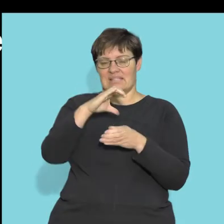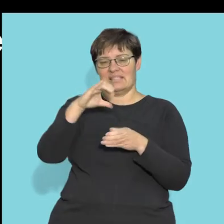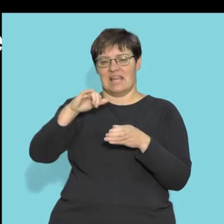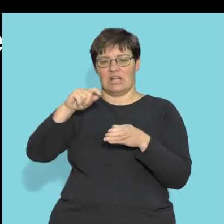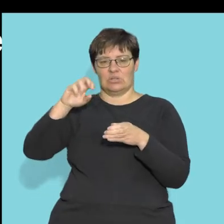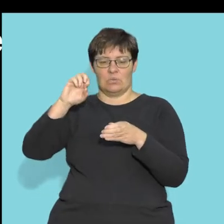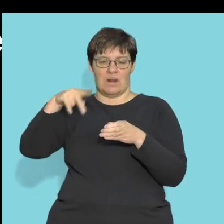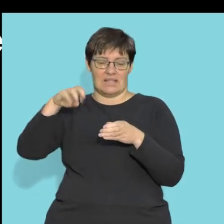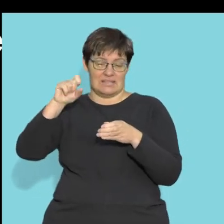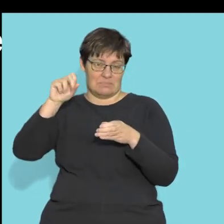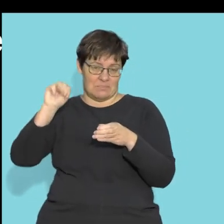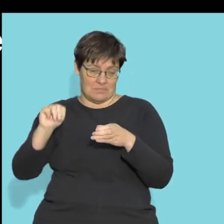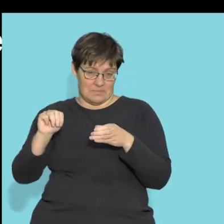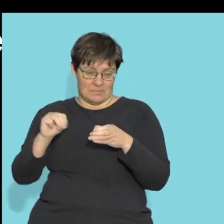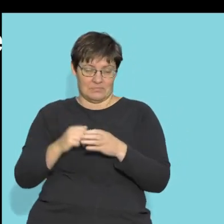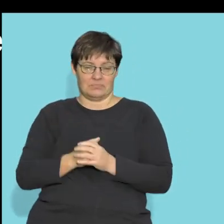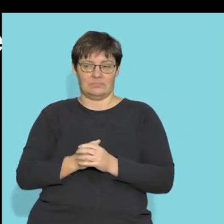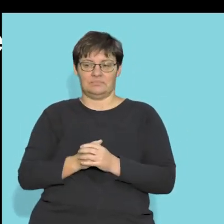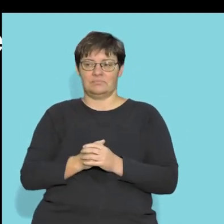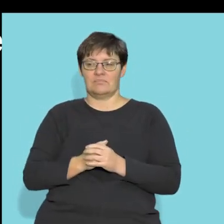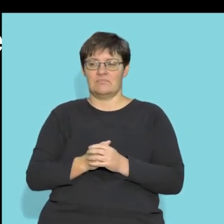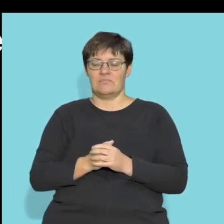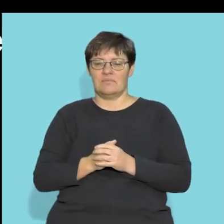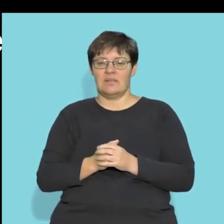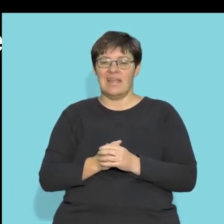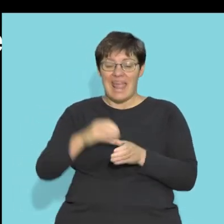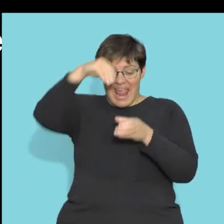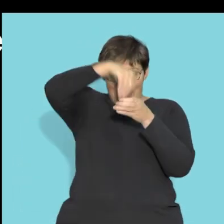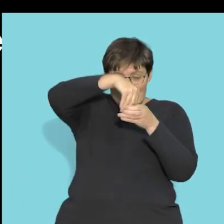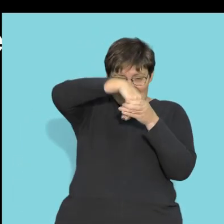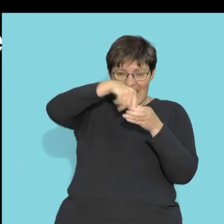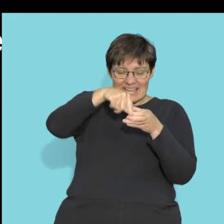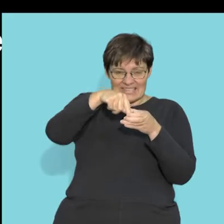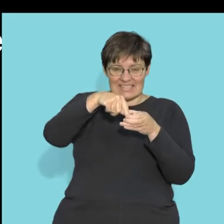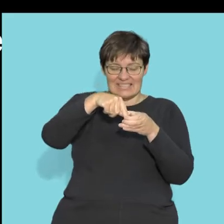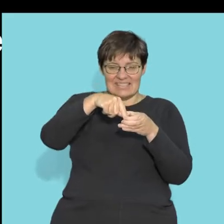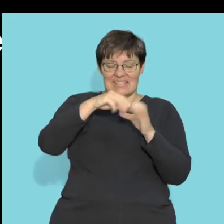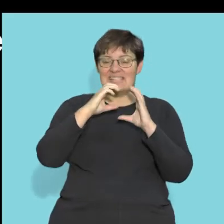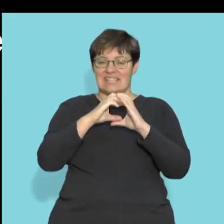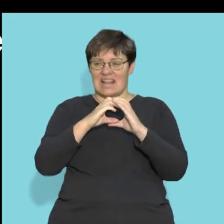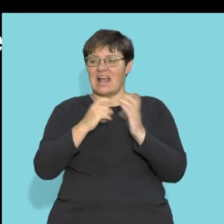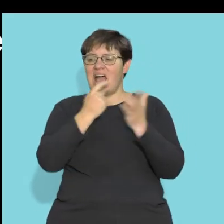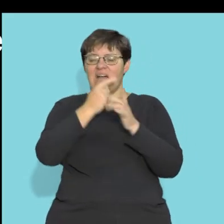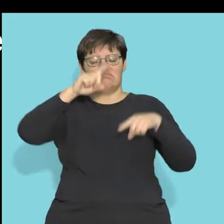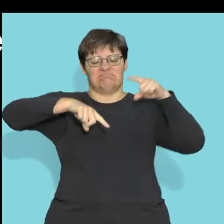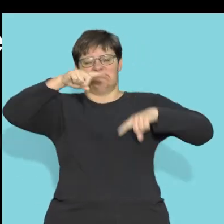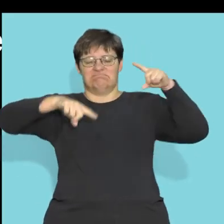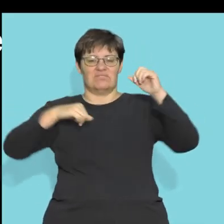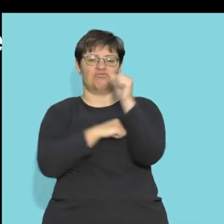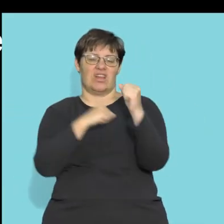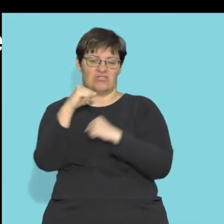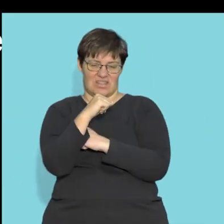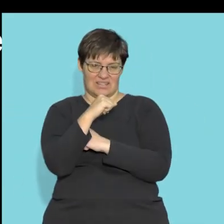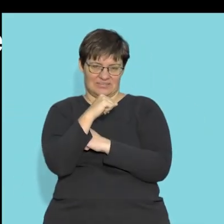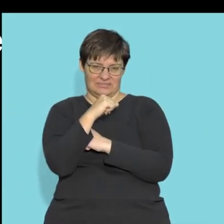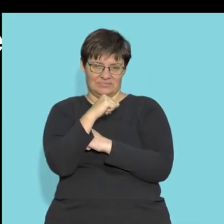my cytoplasm. And then inside the cell, I've got a variety of structures, and we're